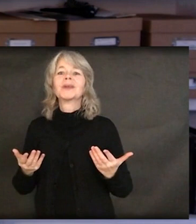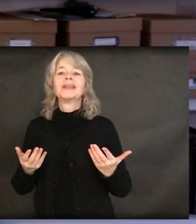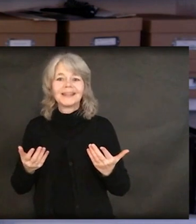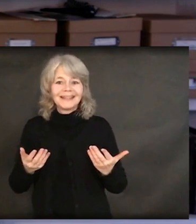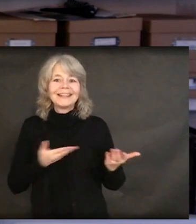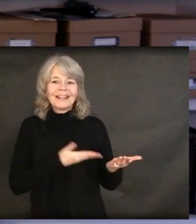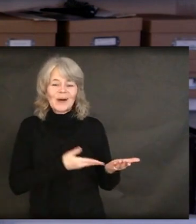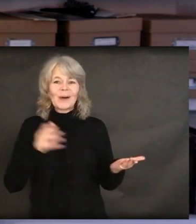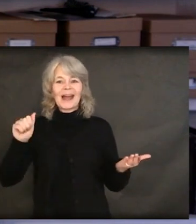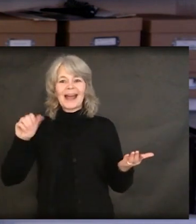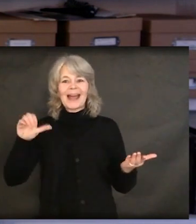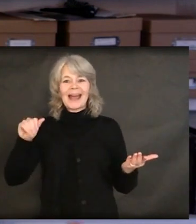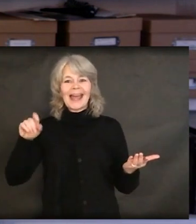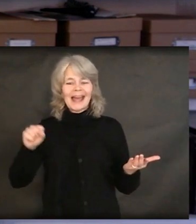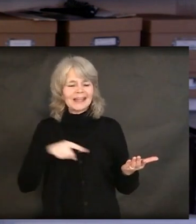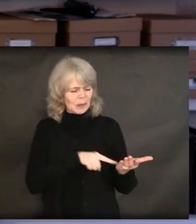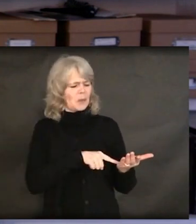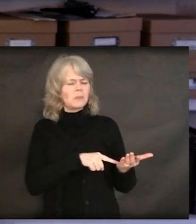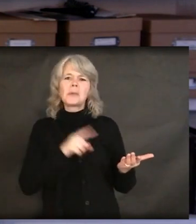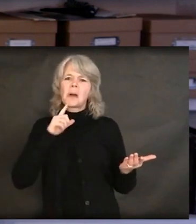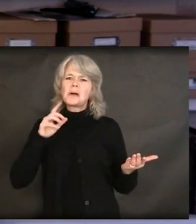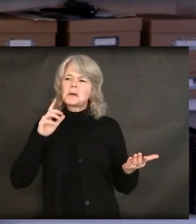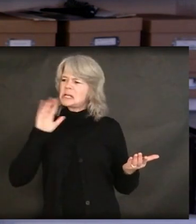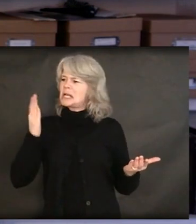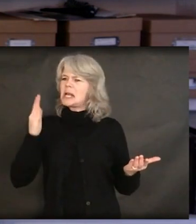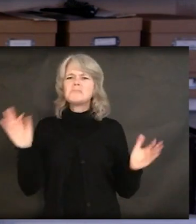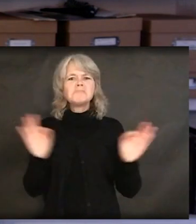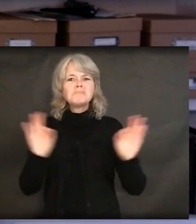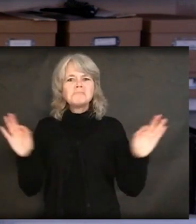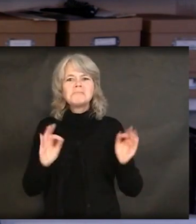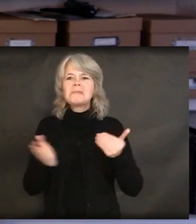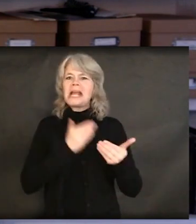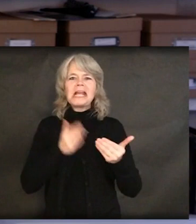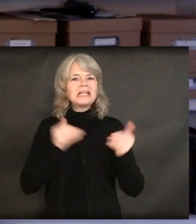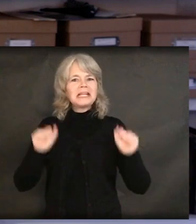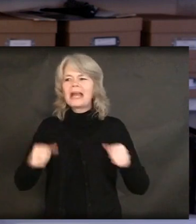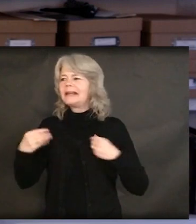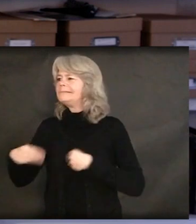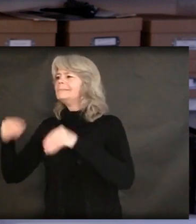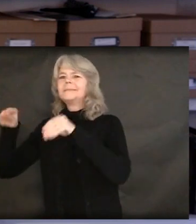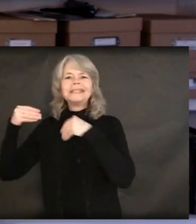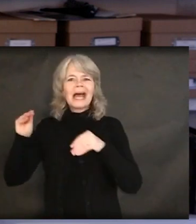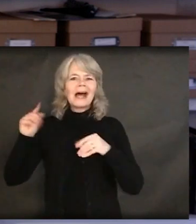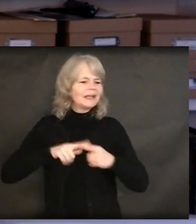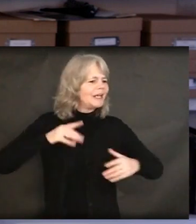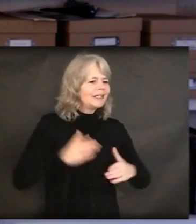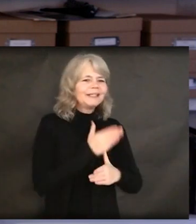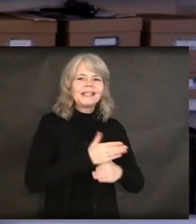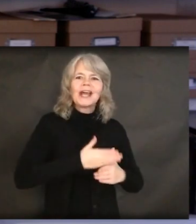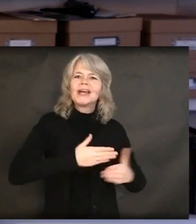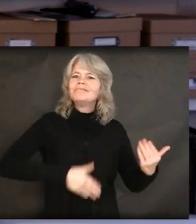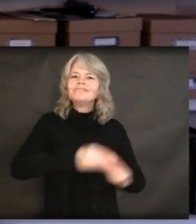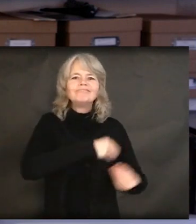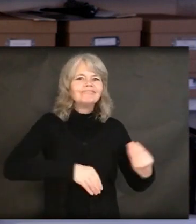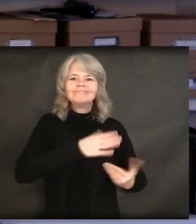Acts can seem to make it so clear, so easy. This is a picture of an ideal Christian